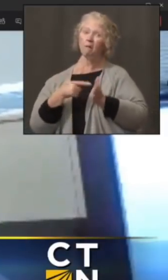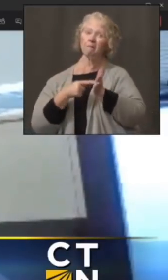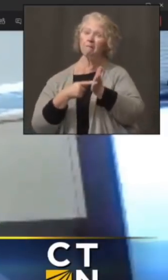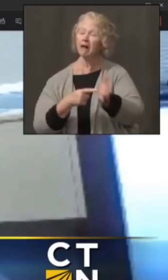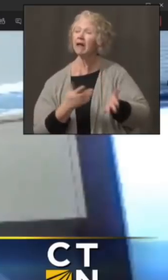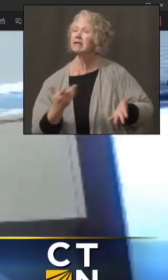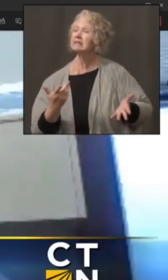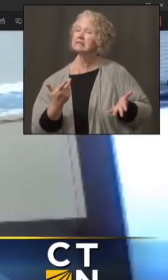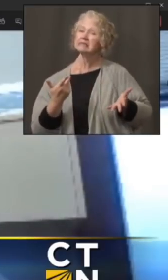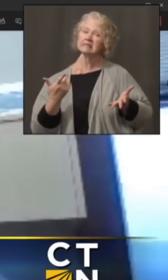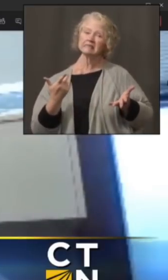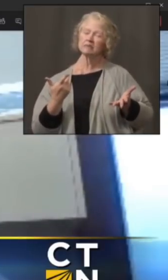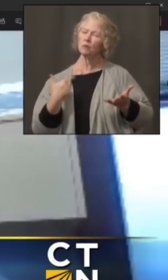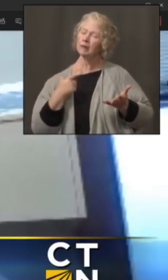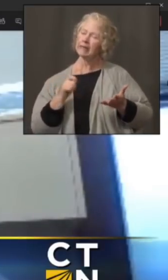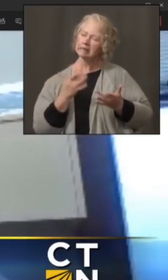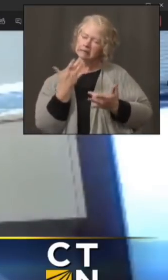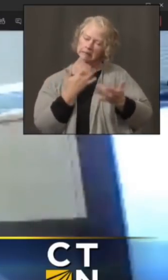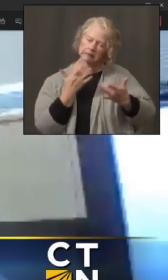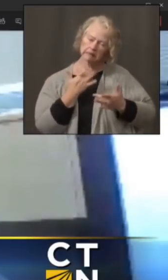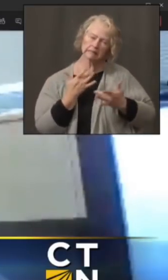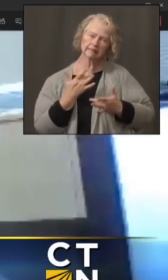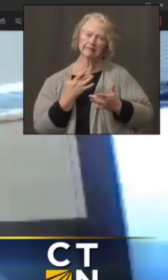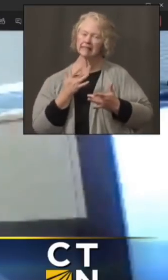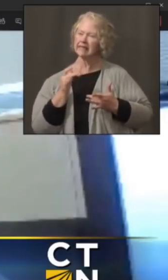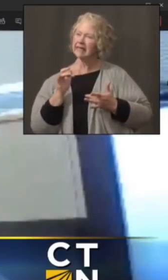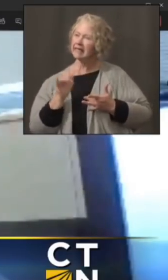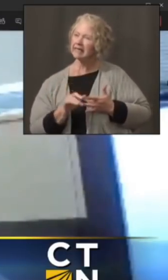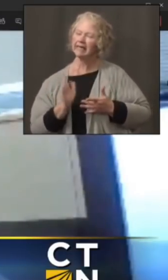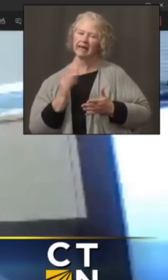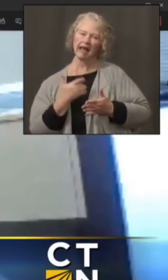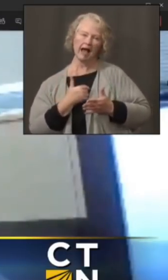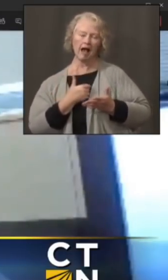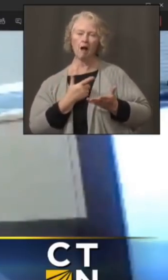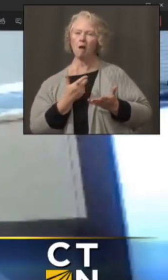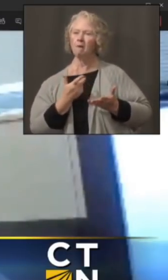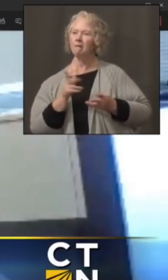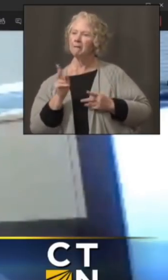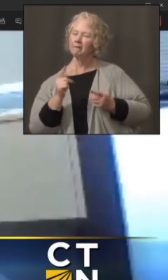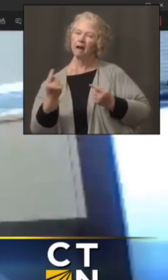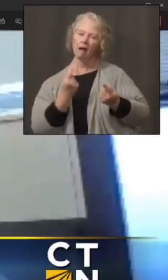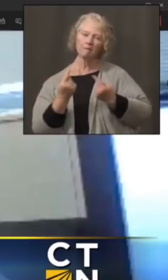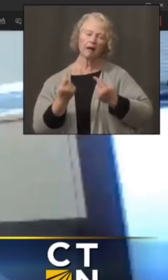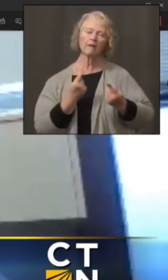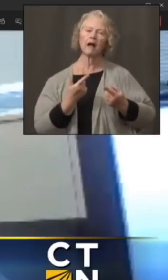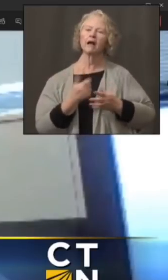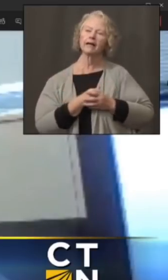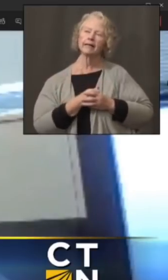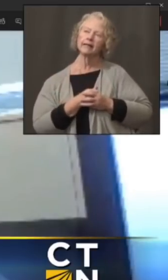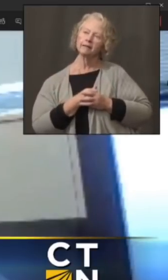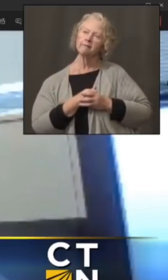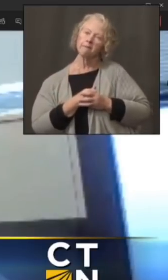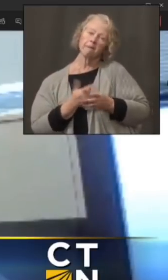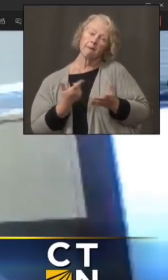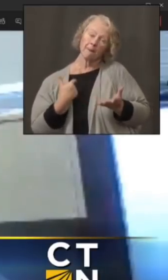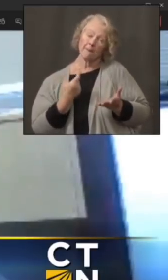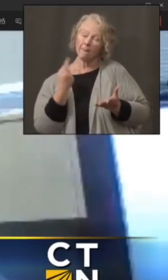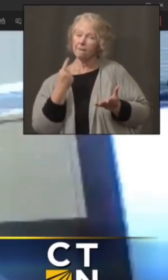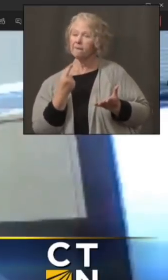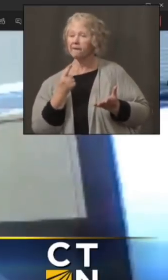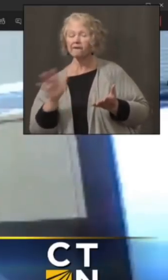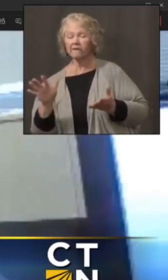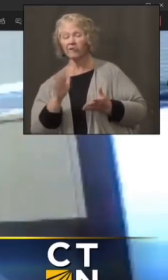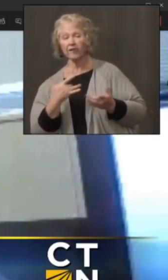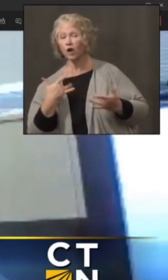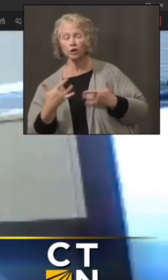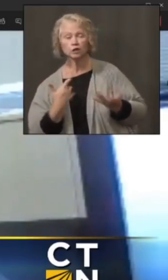mortgage. And we need every nickel of revenue coming in the door right now. And I think it's really just a concern, and this is a universal concern for